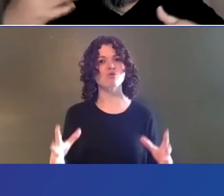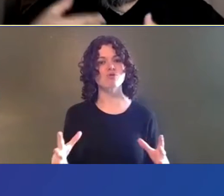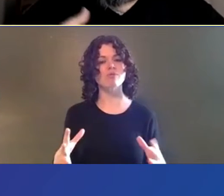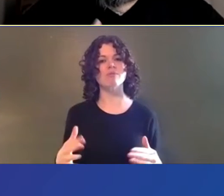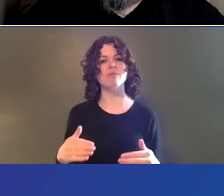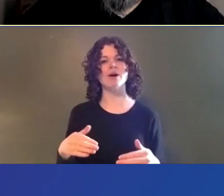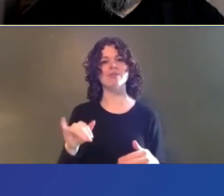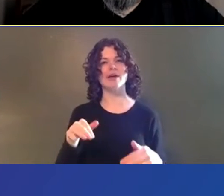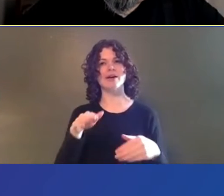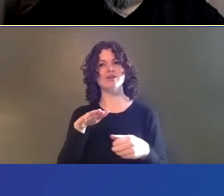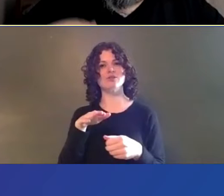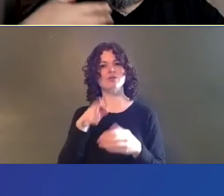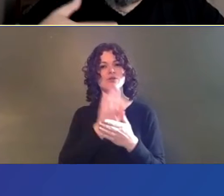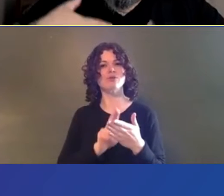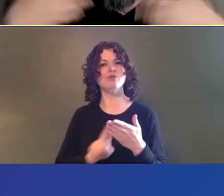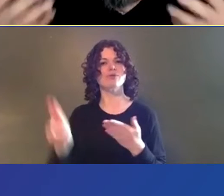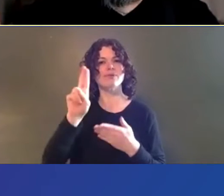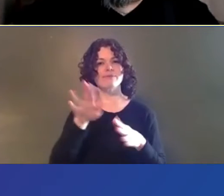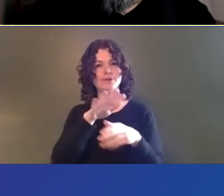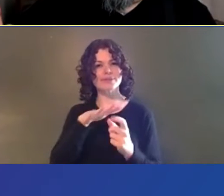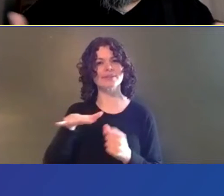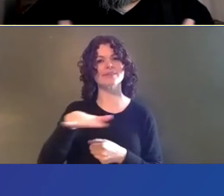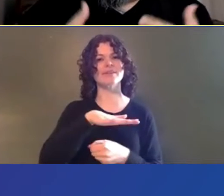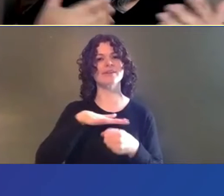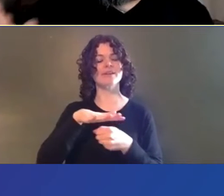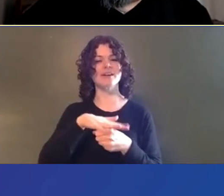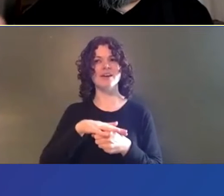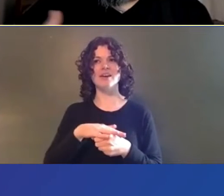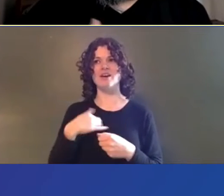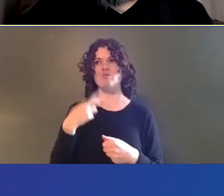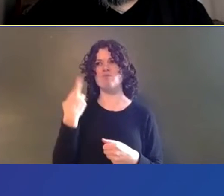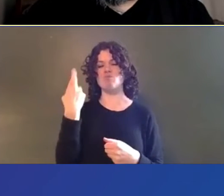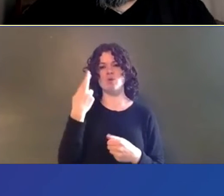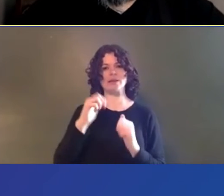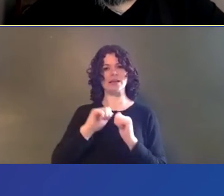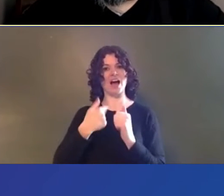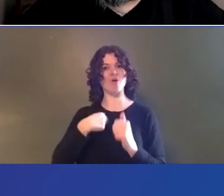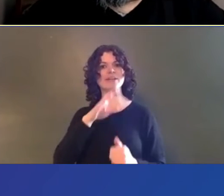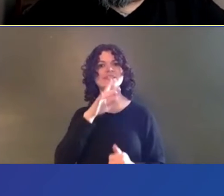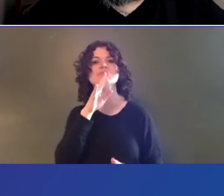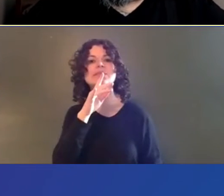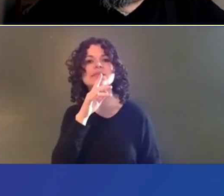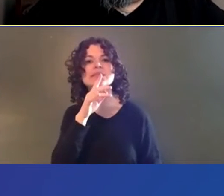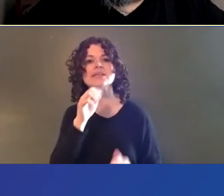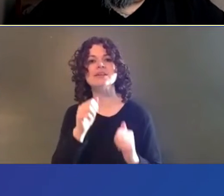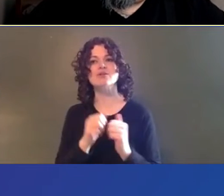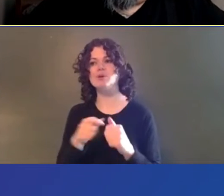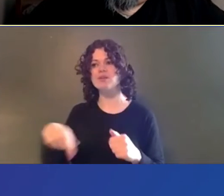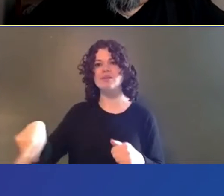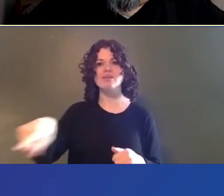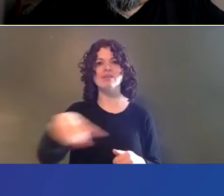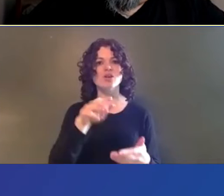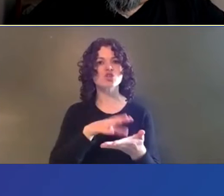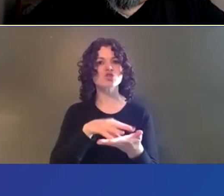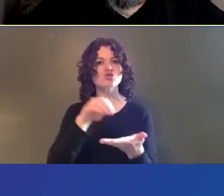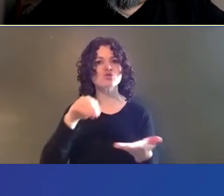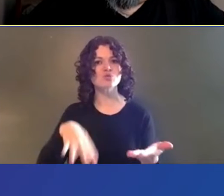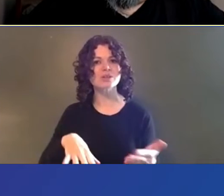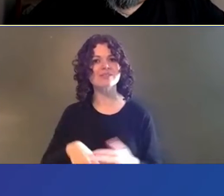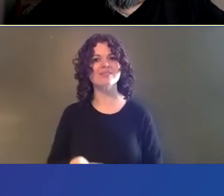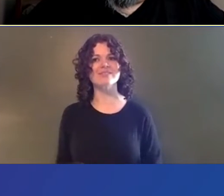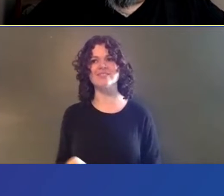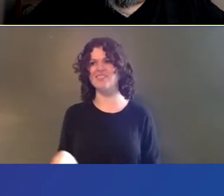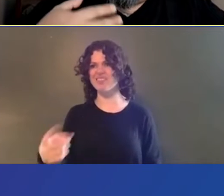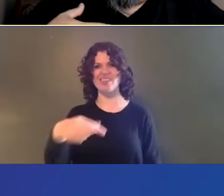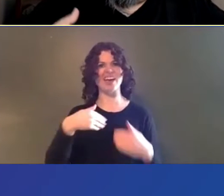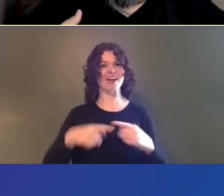reassess how I even how I speak to kids these days. It's such a different world, and